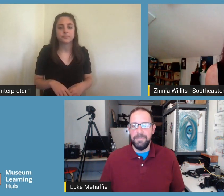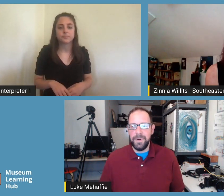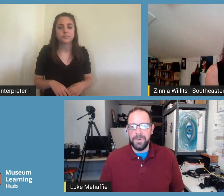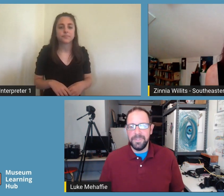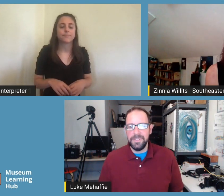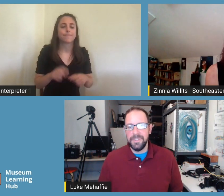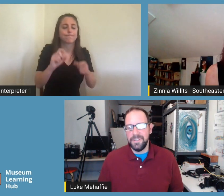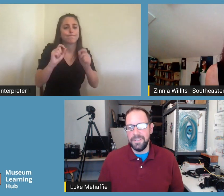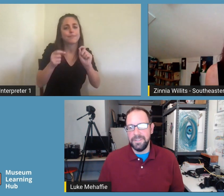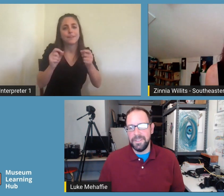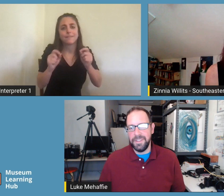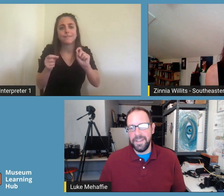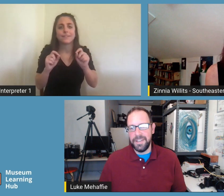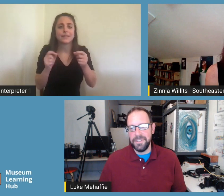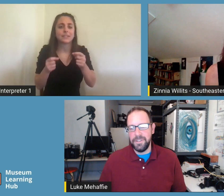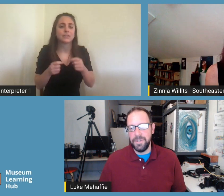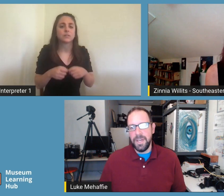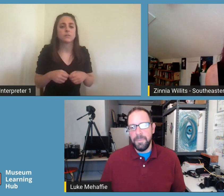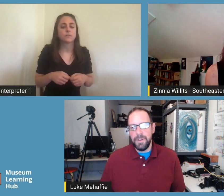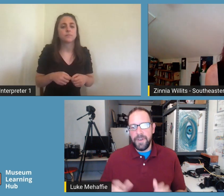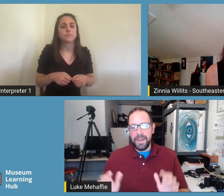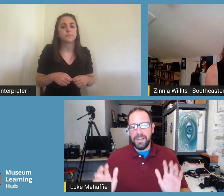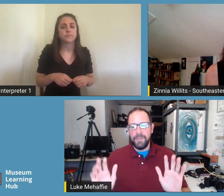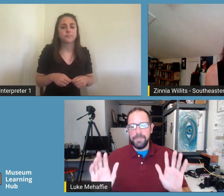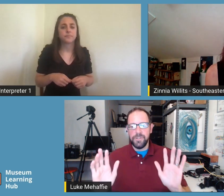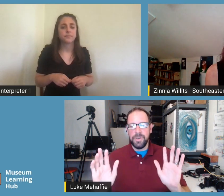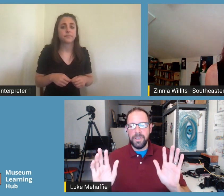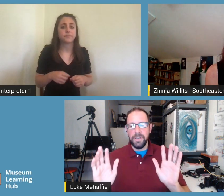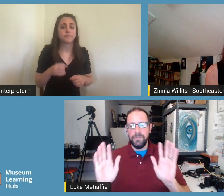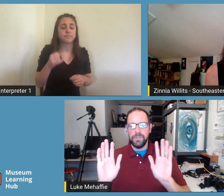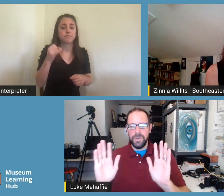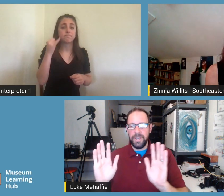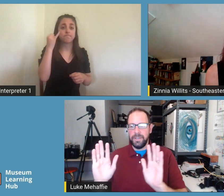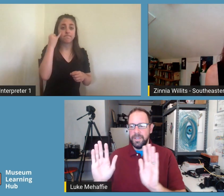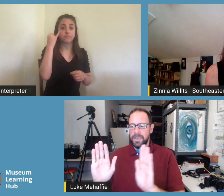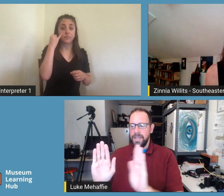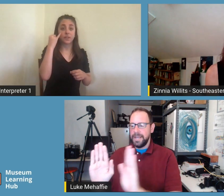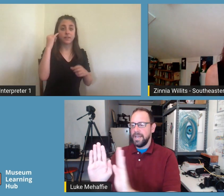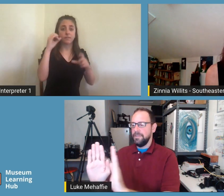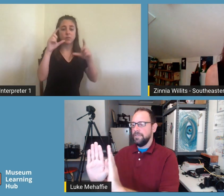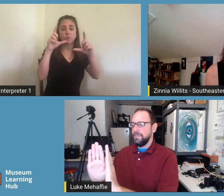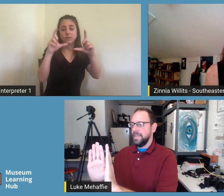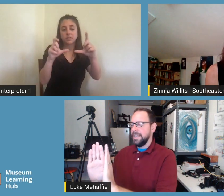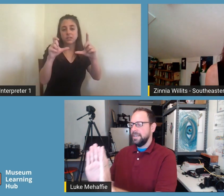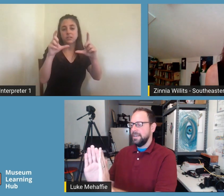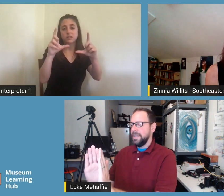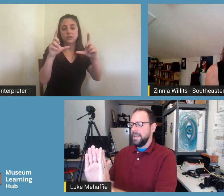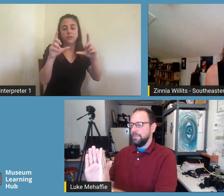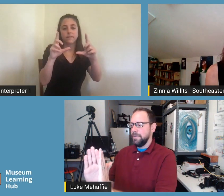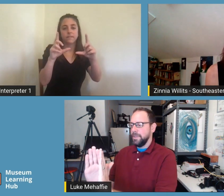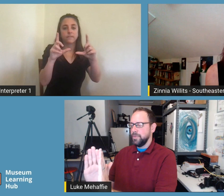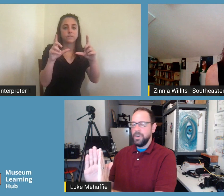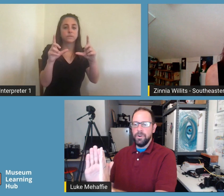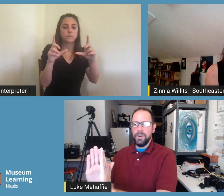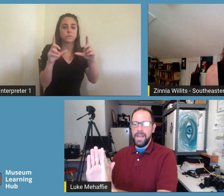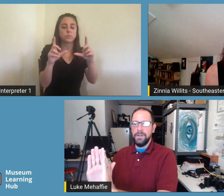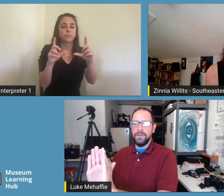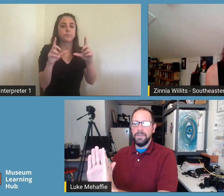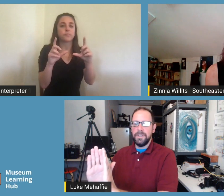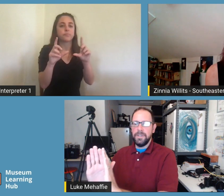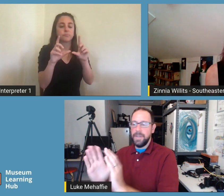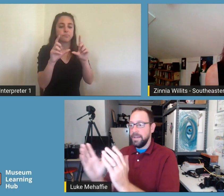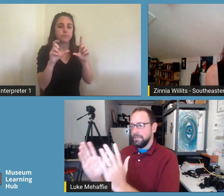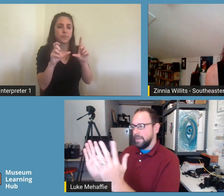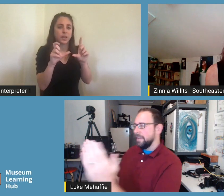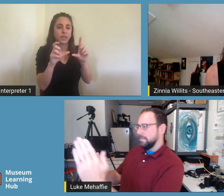fixing it in post is the thing that I usually do. But if I'm shooting a vitrine and I kind of get it from the 3/4